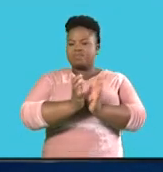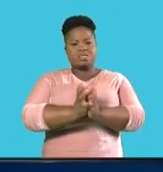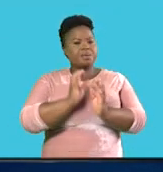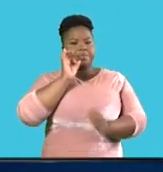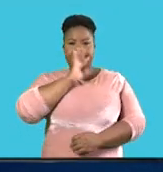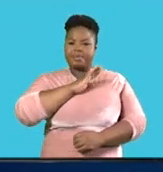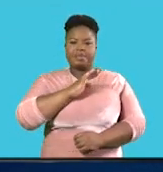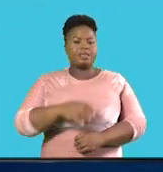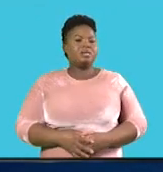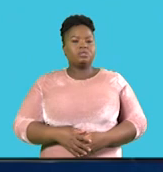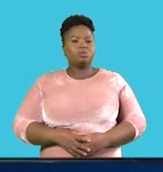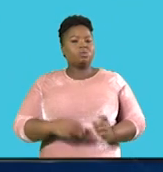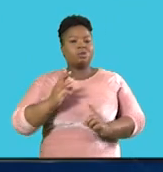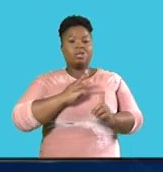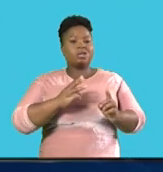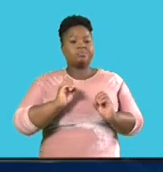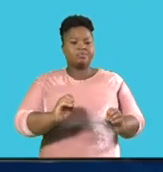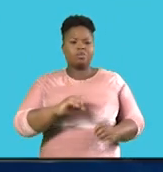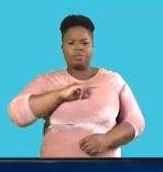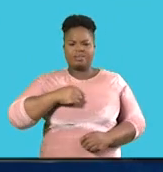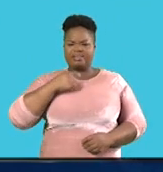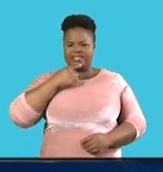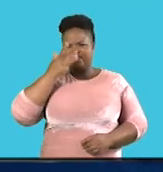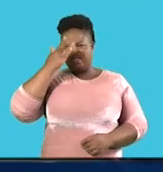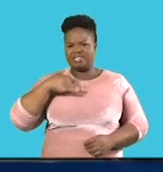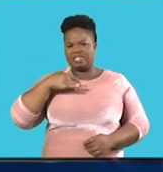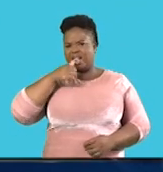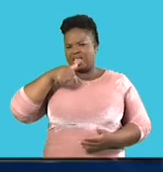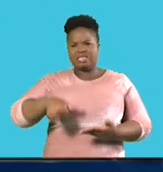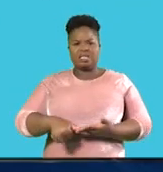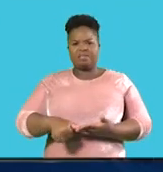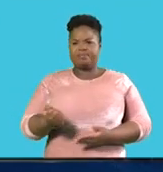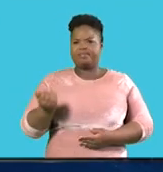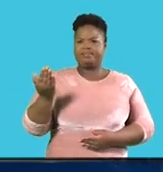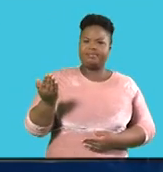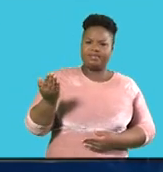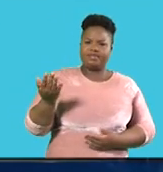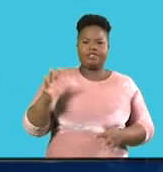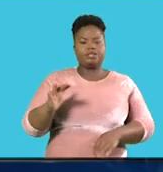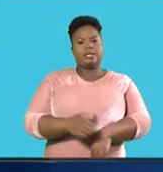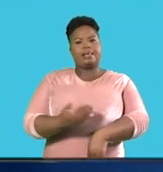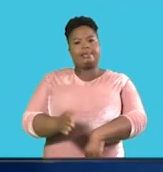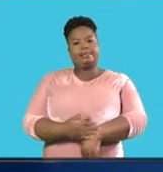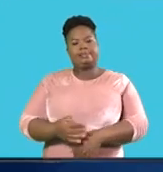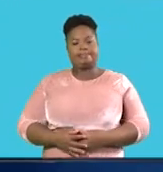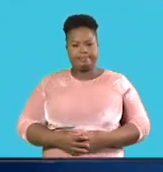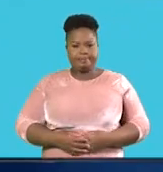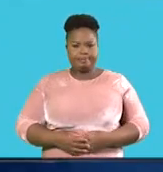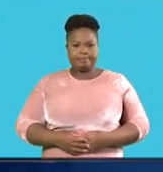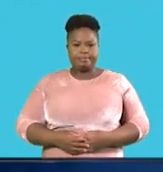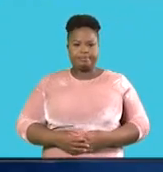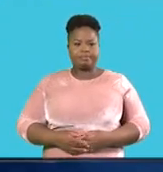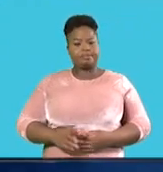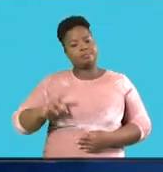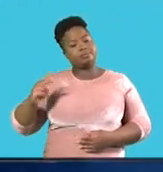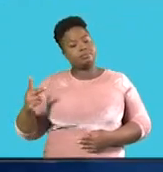hearings. They say my sick note delivered to them later. Another